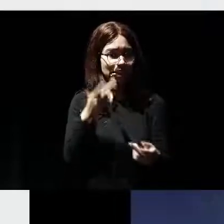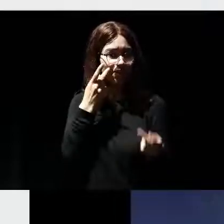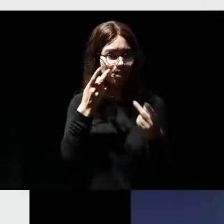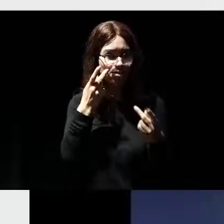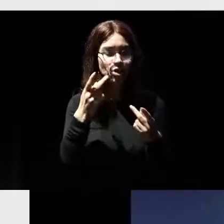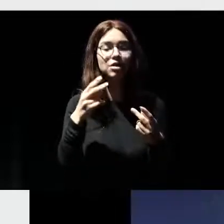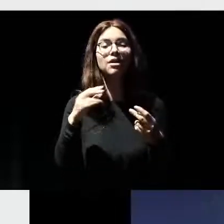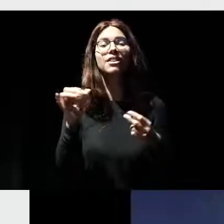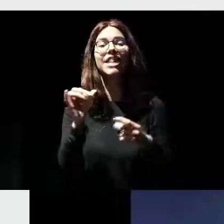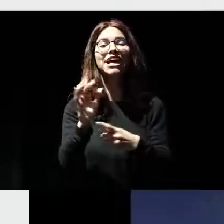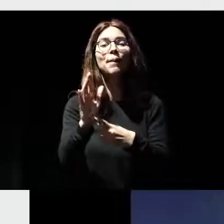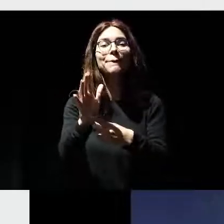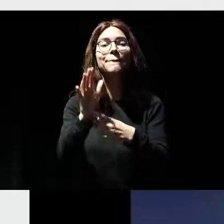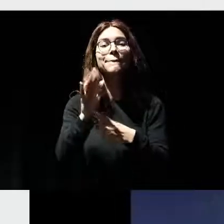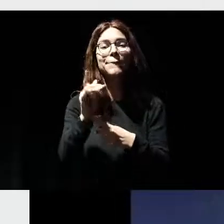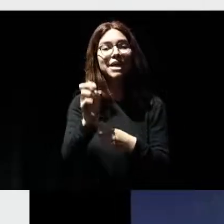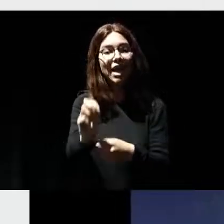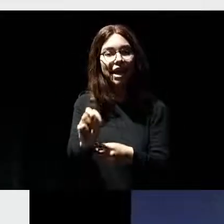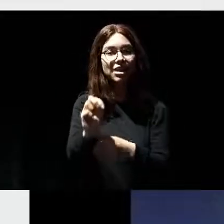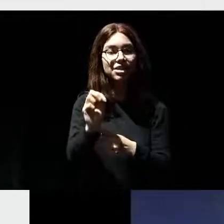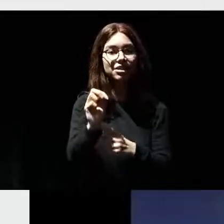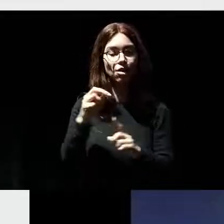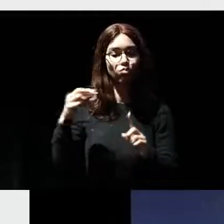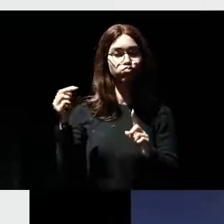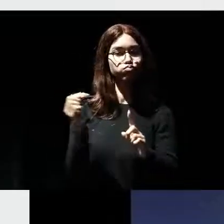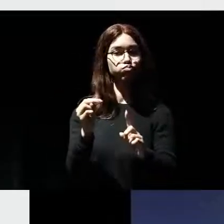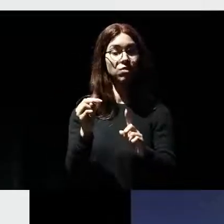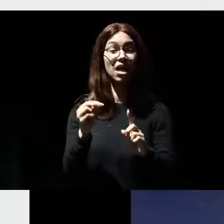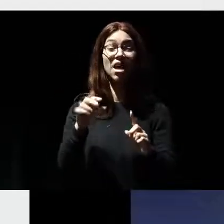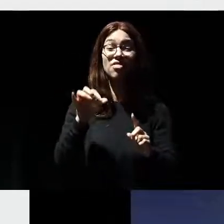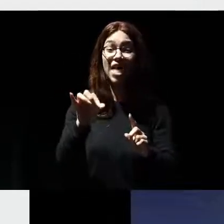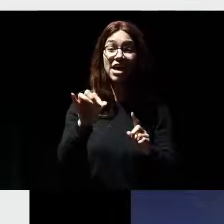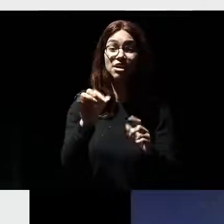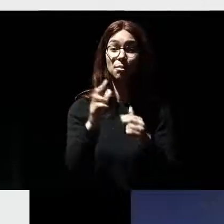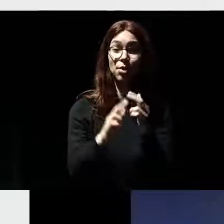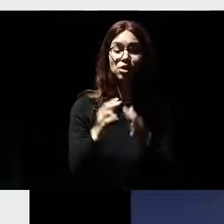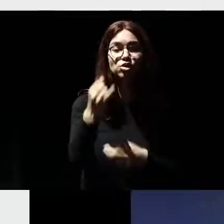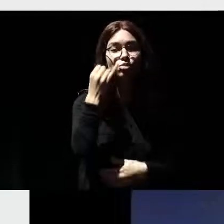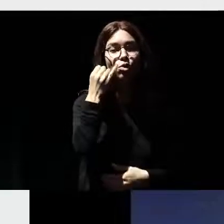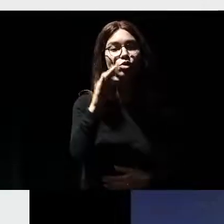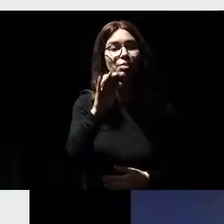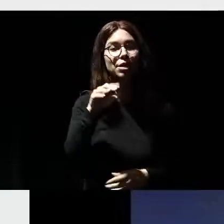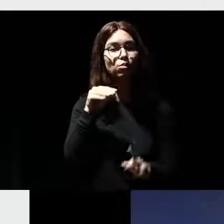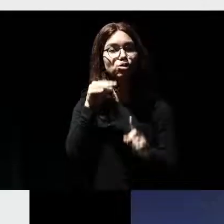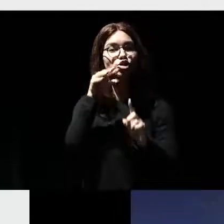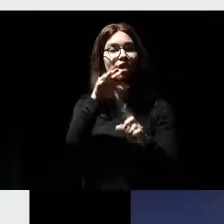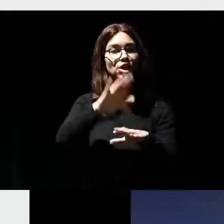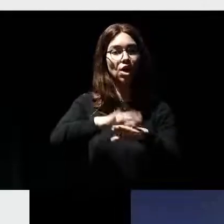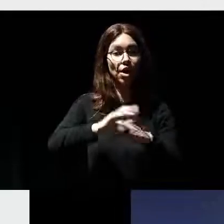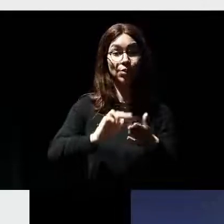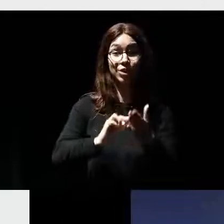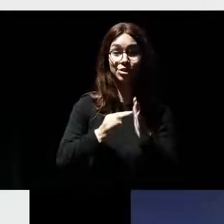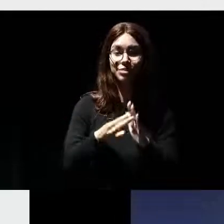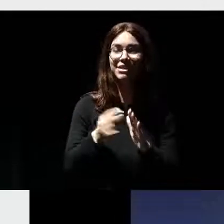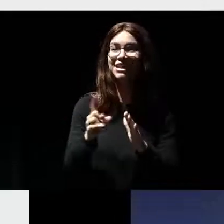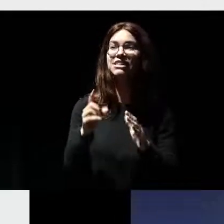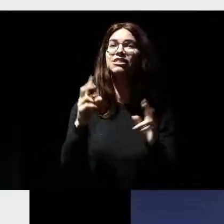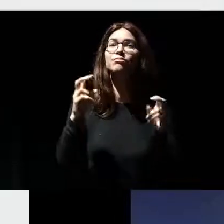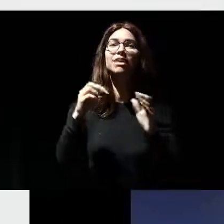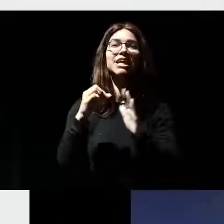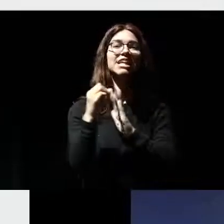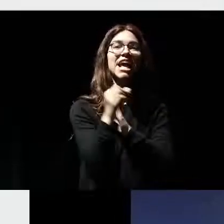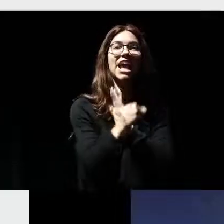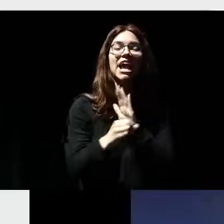the campus. And the building is meant to be projected on, so that the building is also an animated